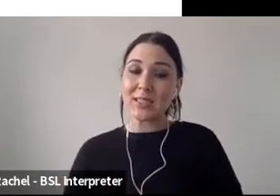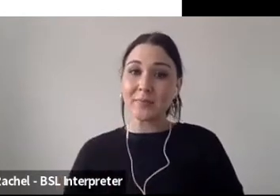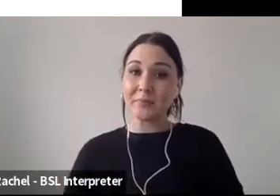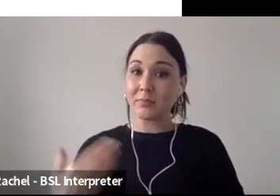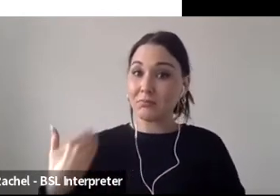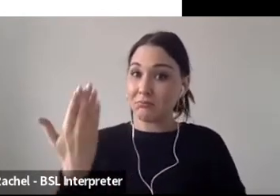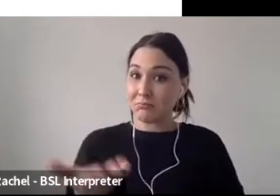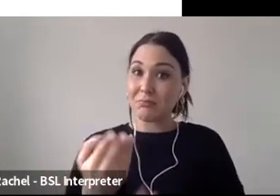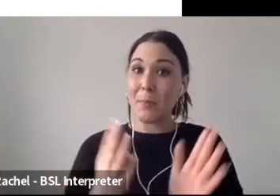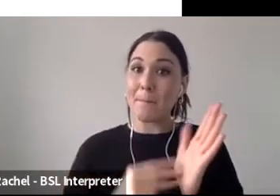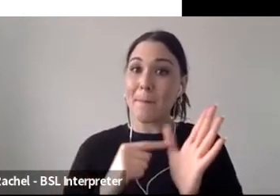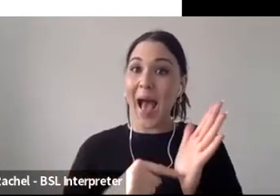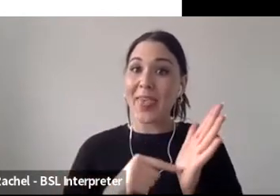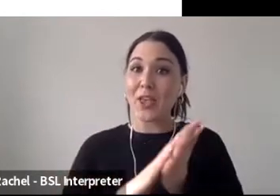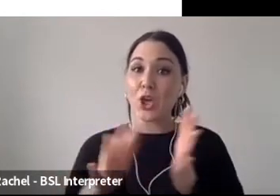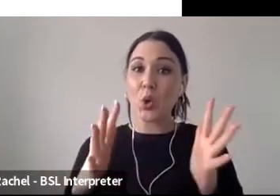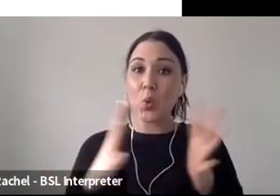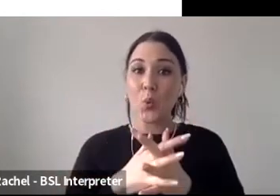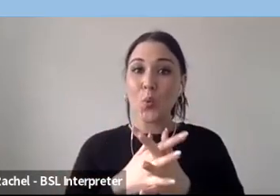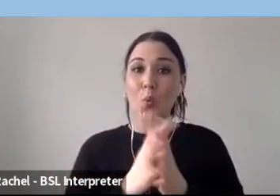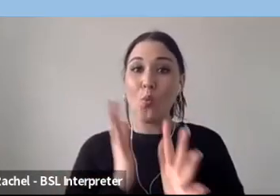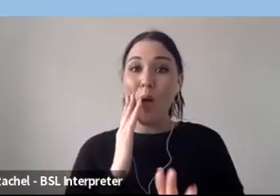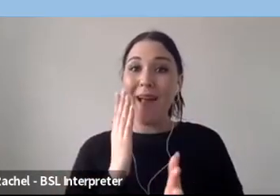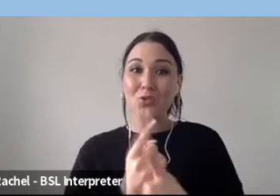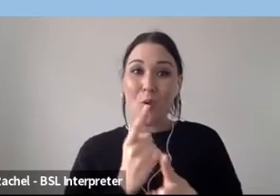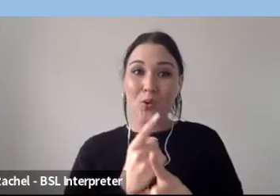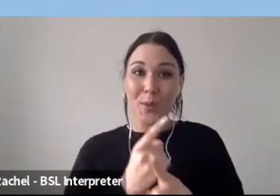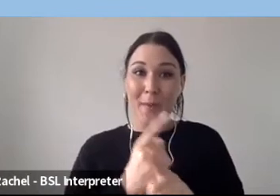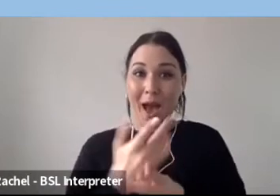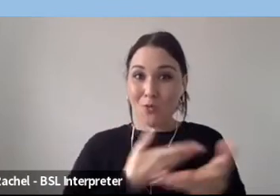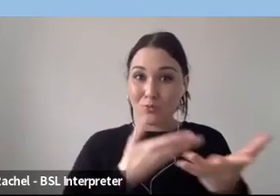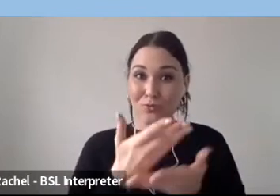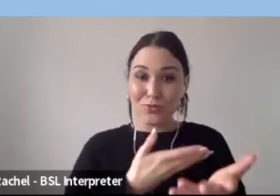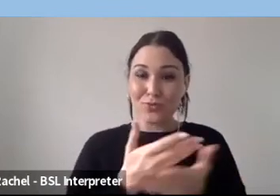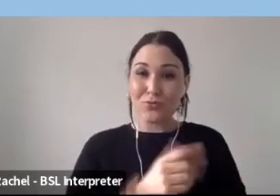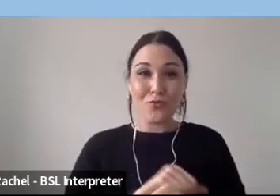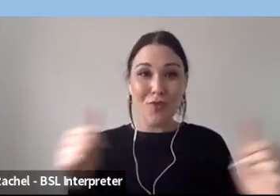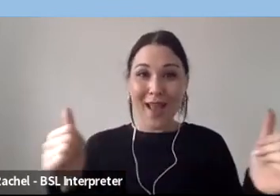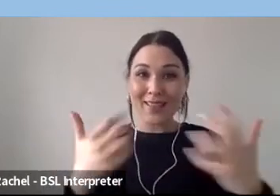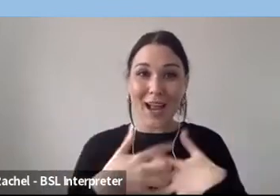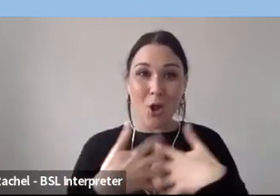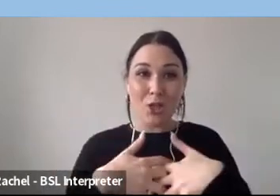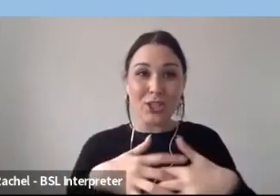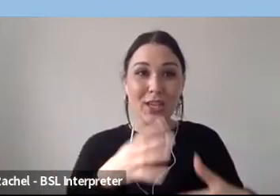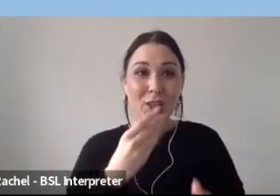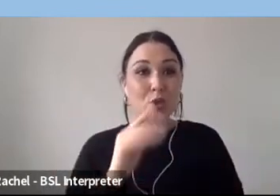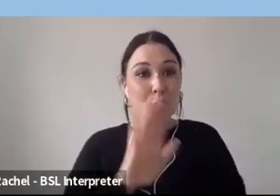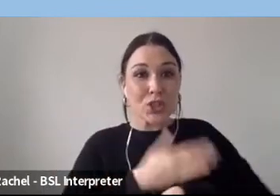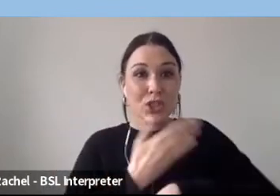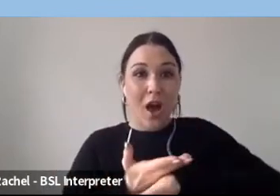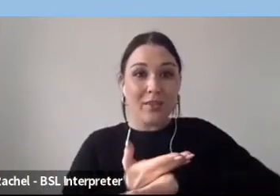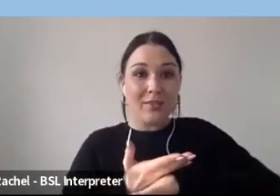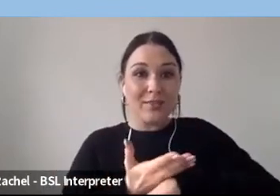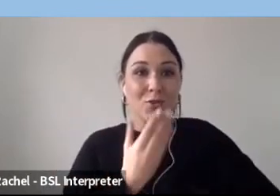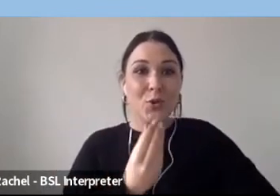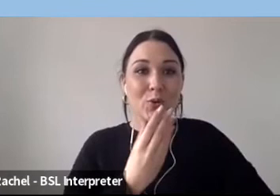Matthew, I know when we talked about this, you had a great bit of tech that you use, I think, or no, your son uses. If you